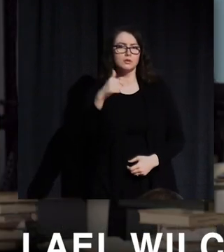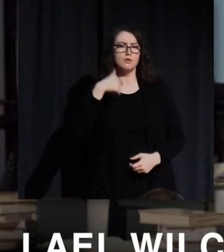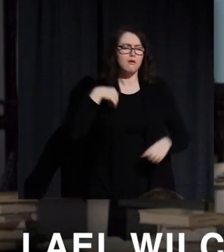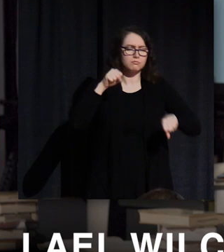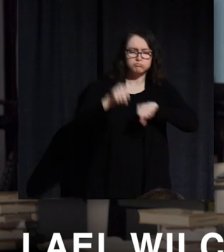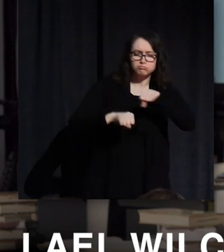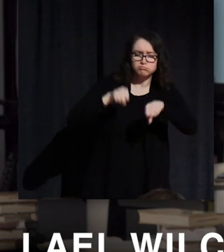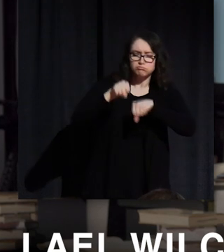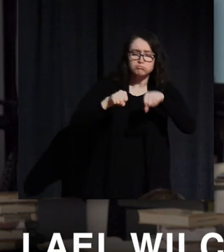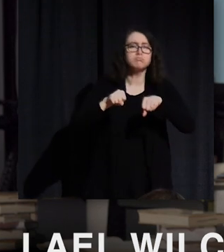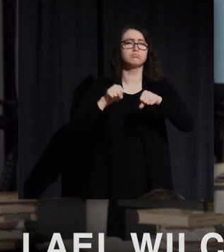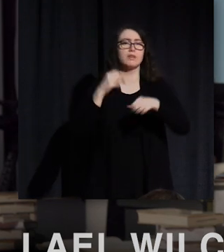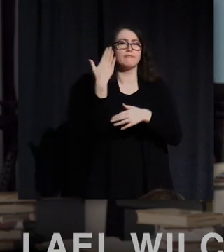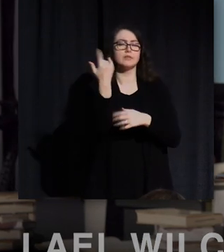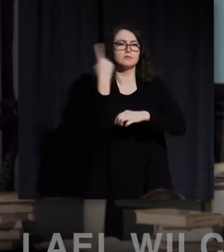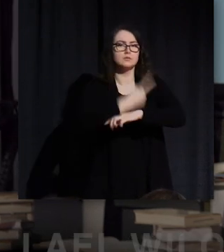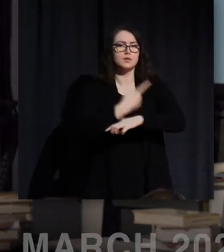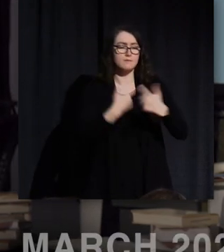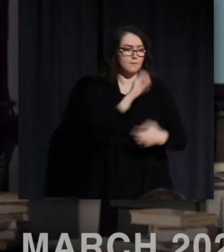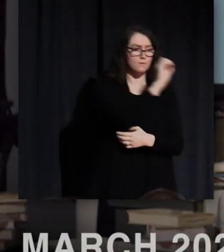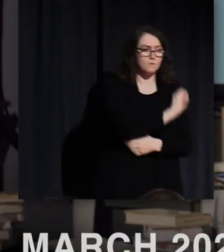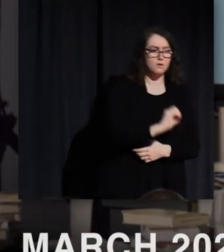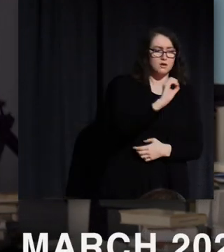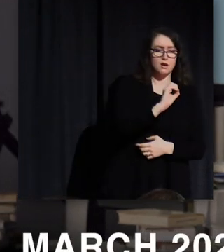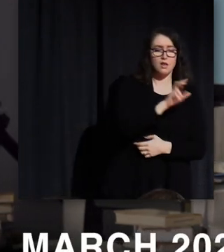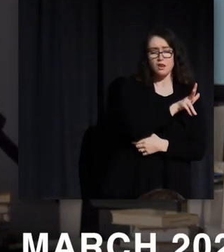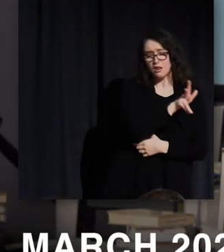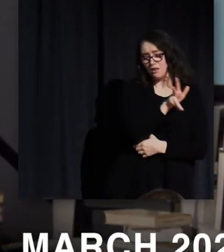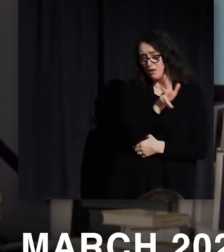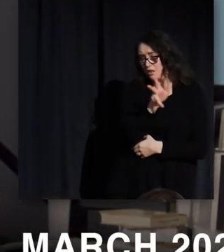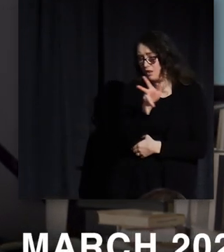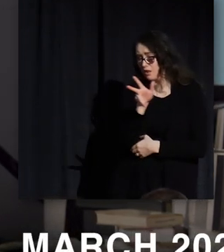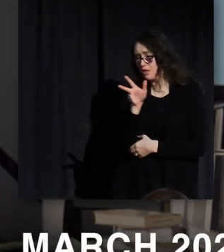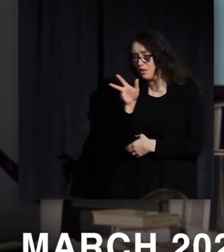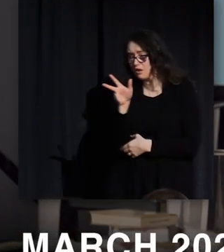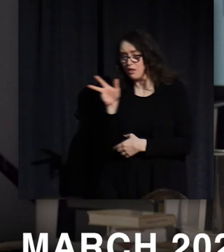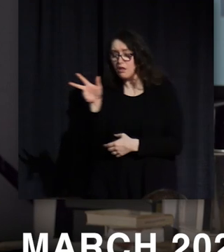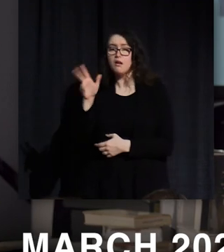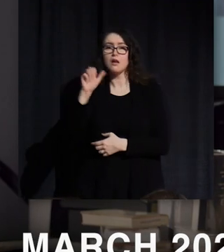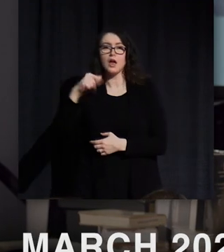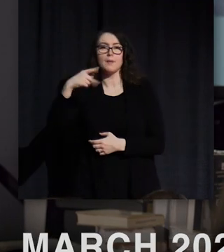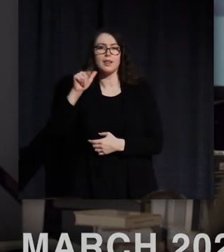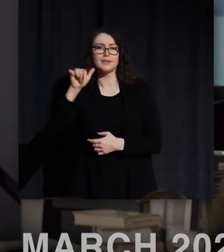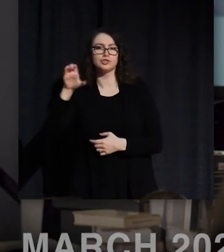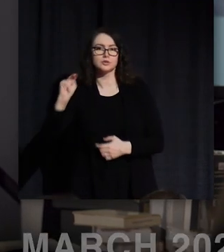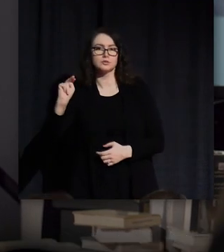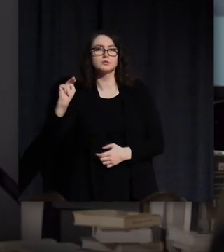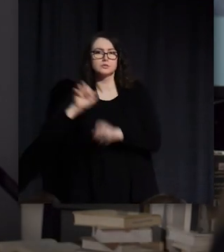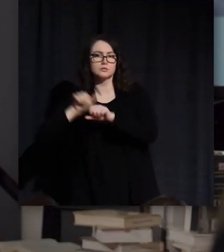days, from the Pacific coast in Oregon, across the Rocky Mountains and the plains to the Appalachian